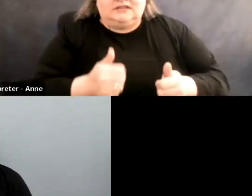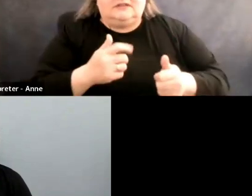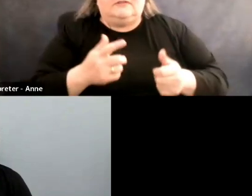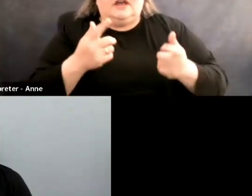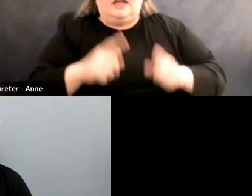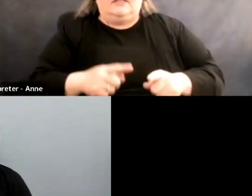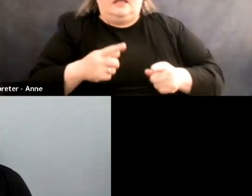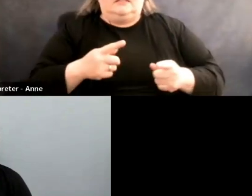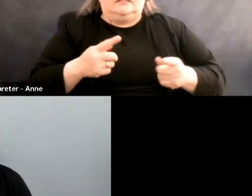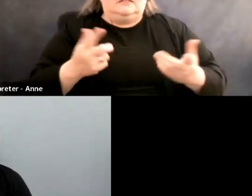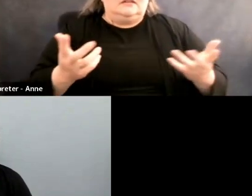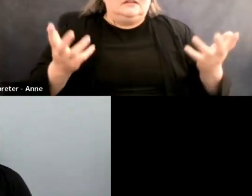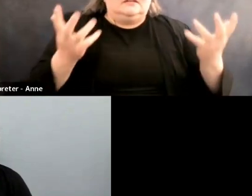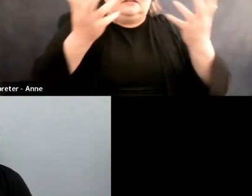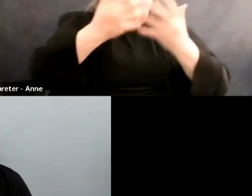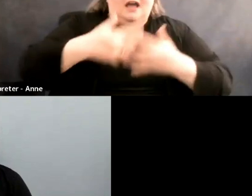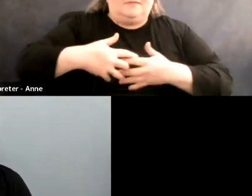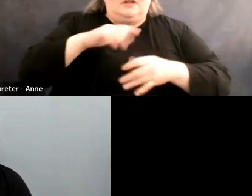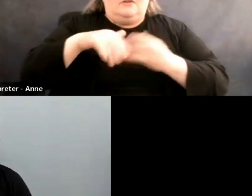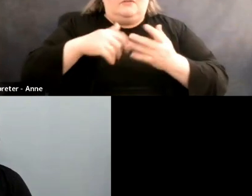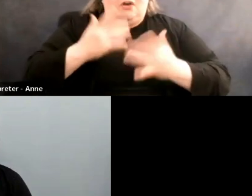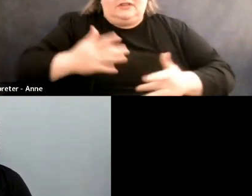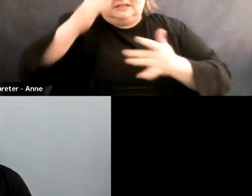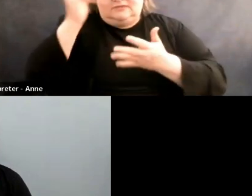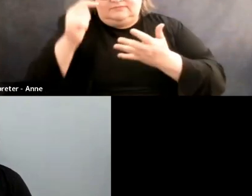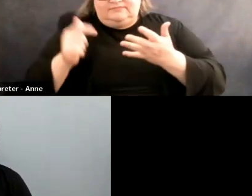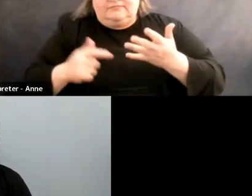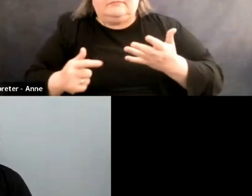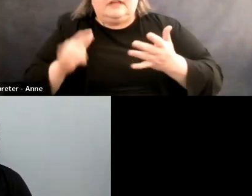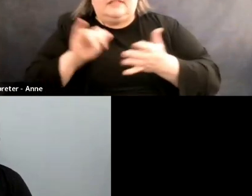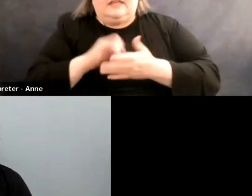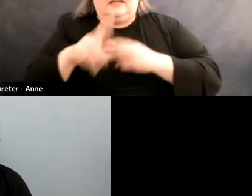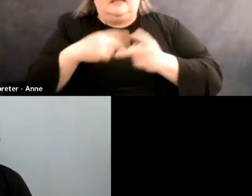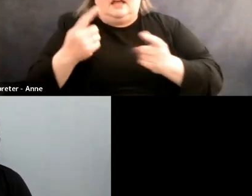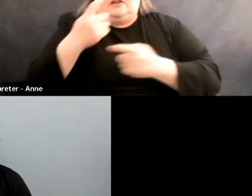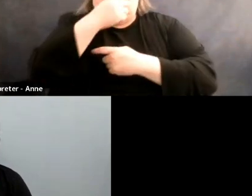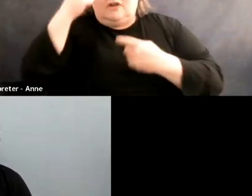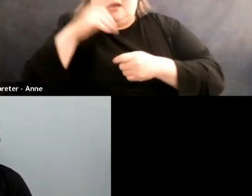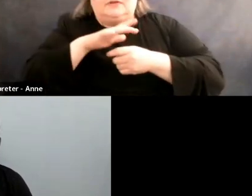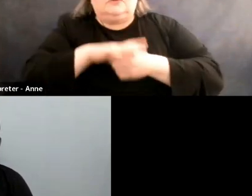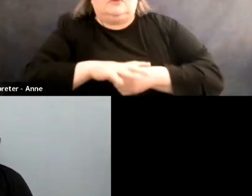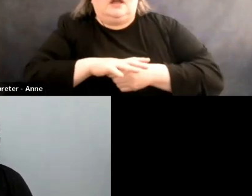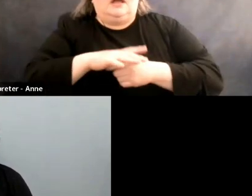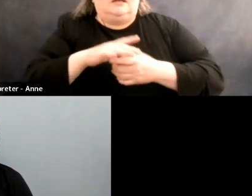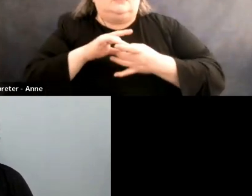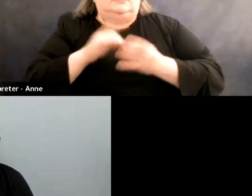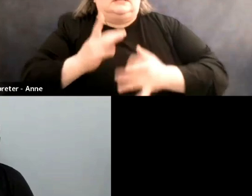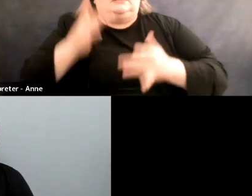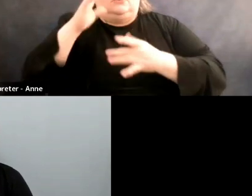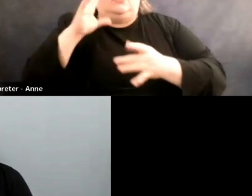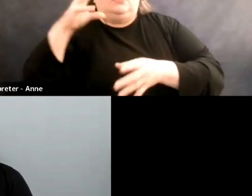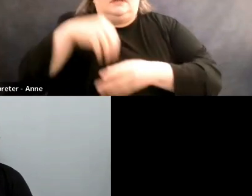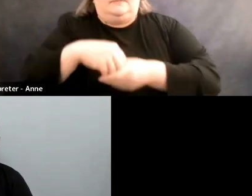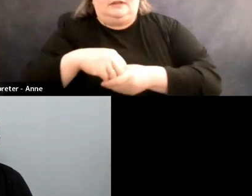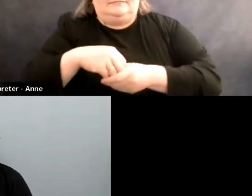the combination of all these symptoms is where the types of trauma and stress related disorders would come in.